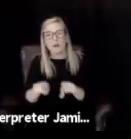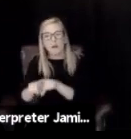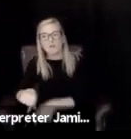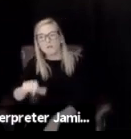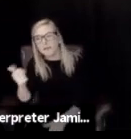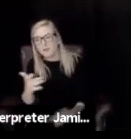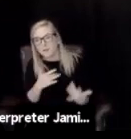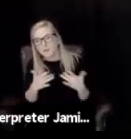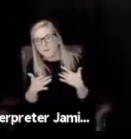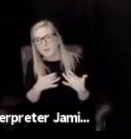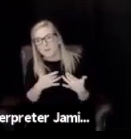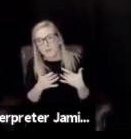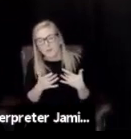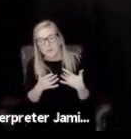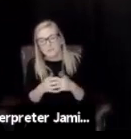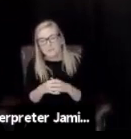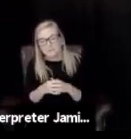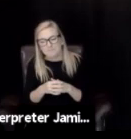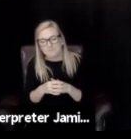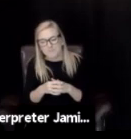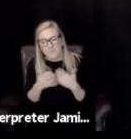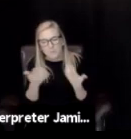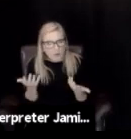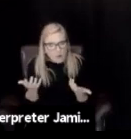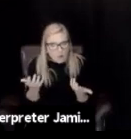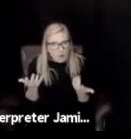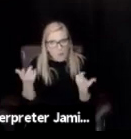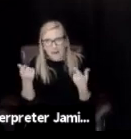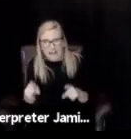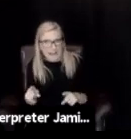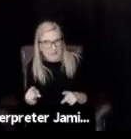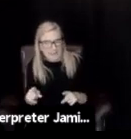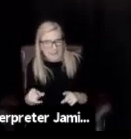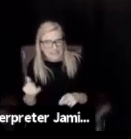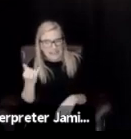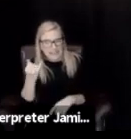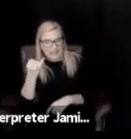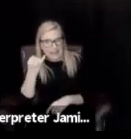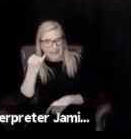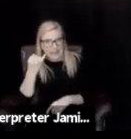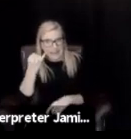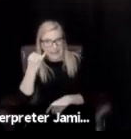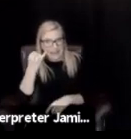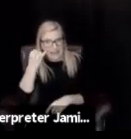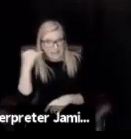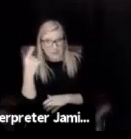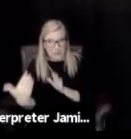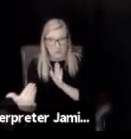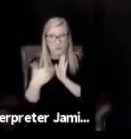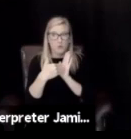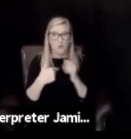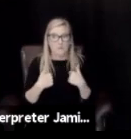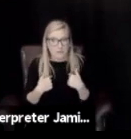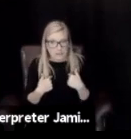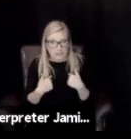concerns is, well, what happens though if I get sued? Right? So they're on